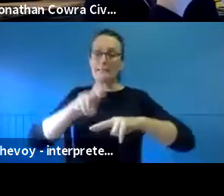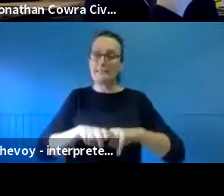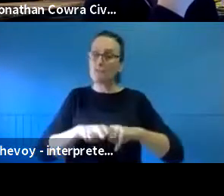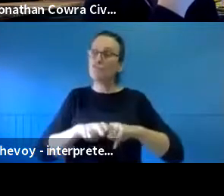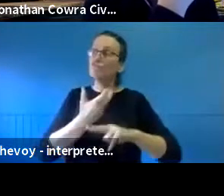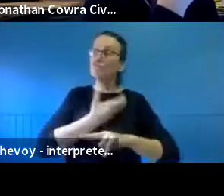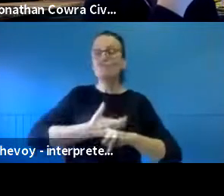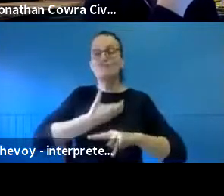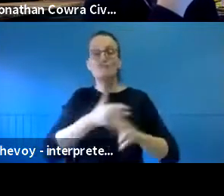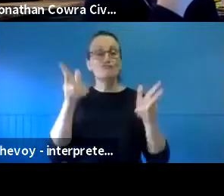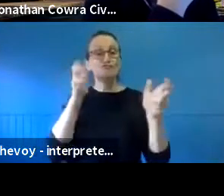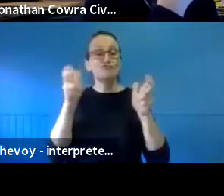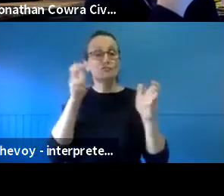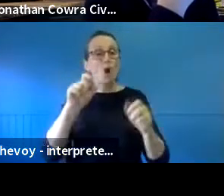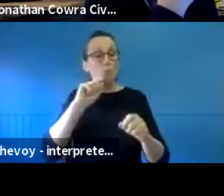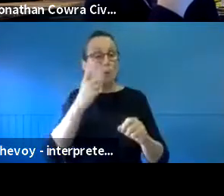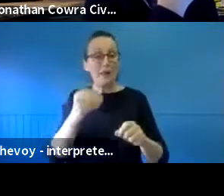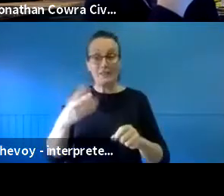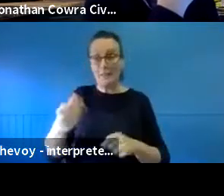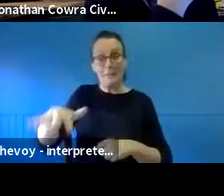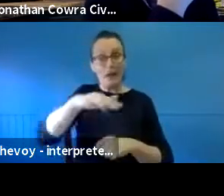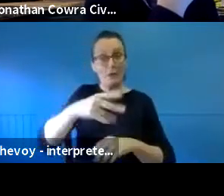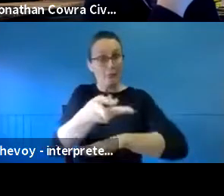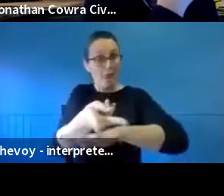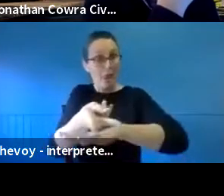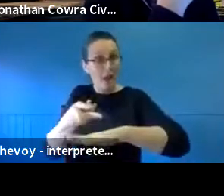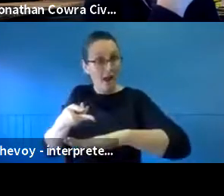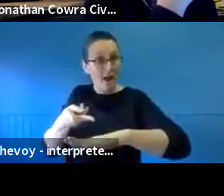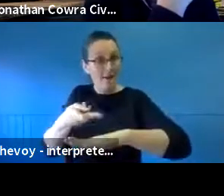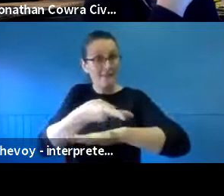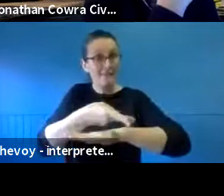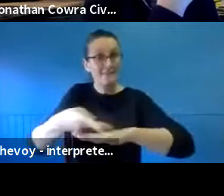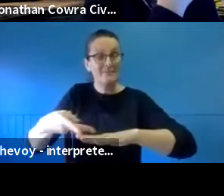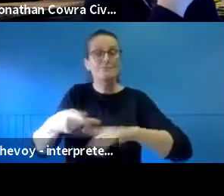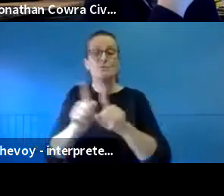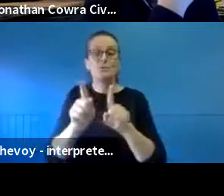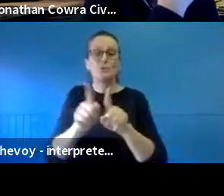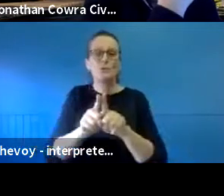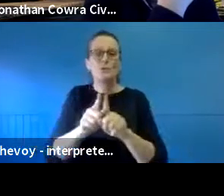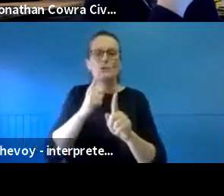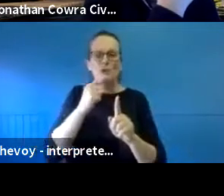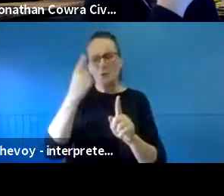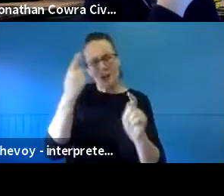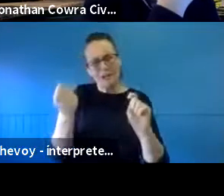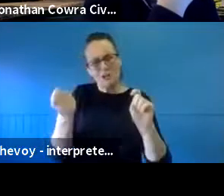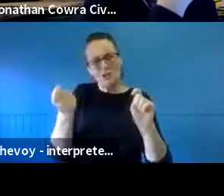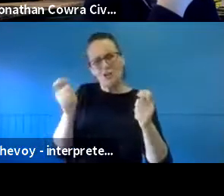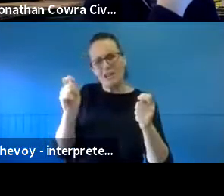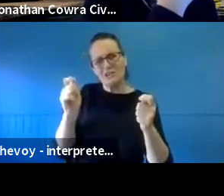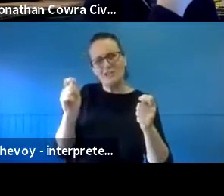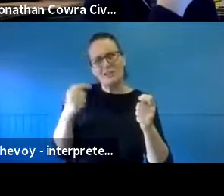going to create some lying down spaces for people. So I think sort of shifting the focus of what we would